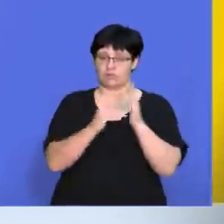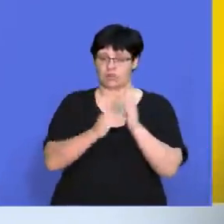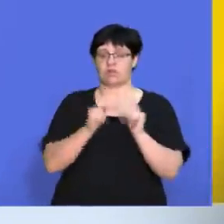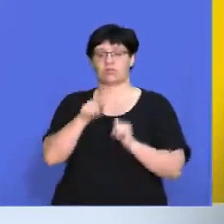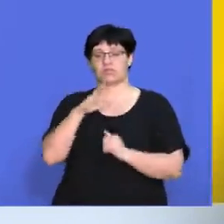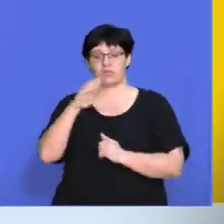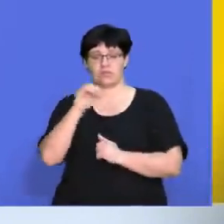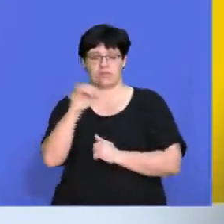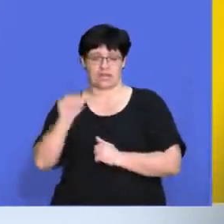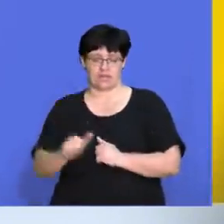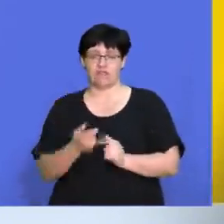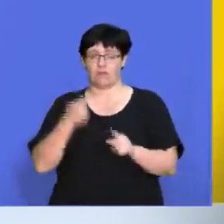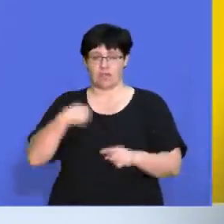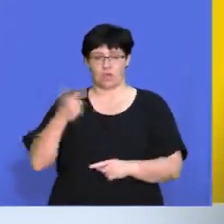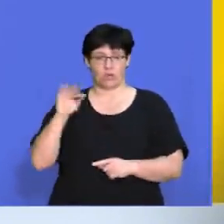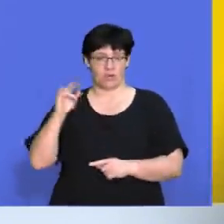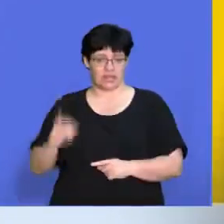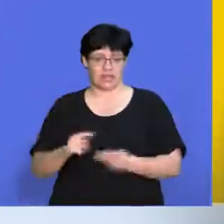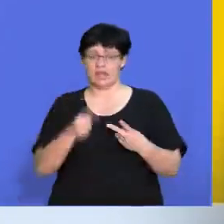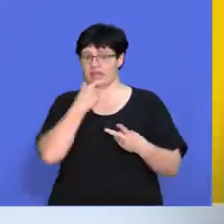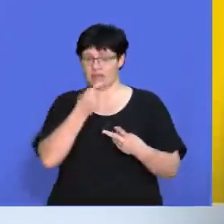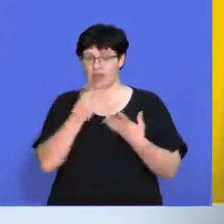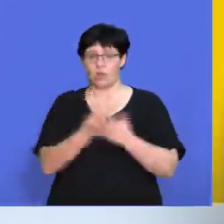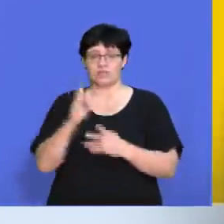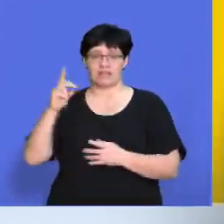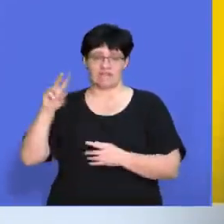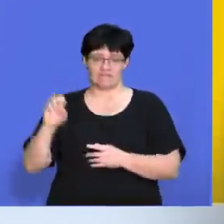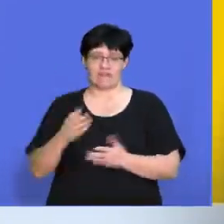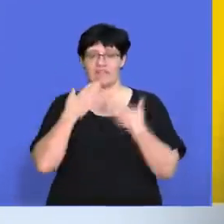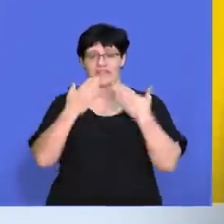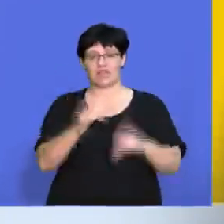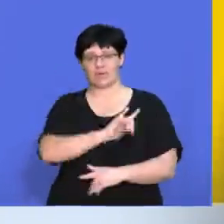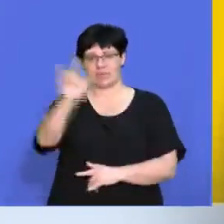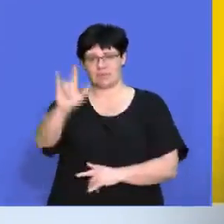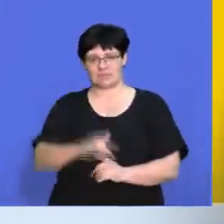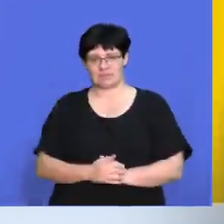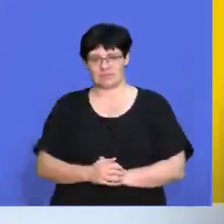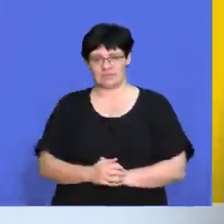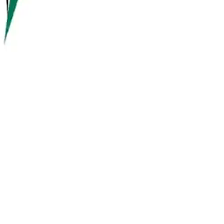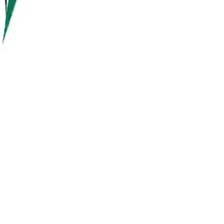www.wausaumatrics.co.za. From me, Looney, Nicolene, and Dave, thank you and goodbye.